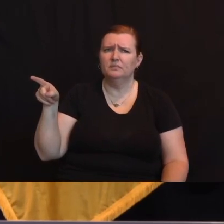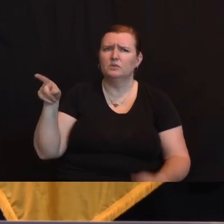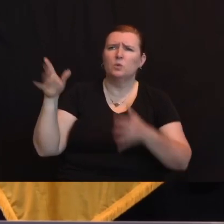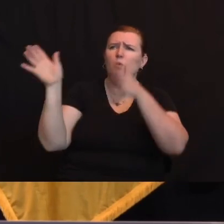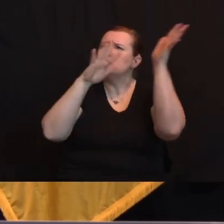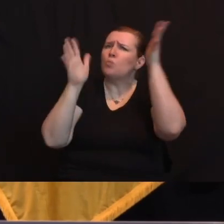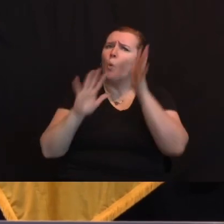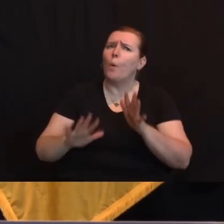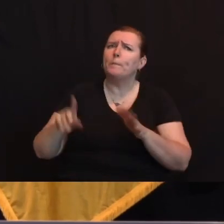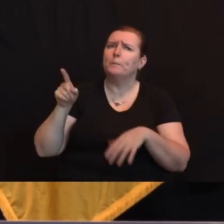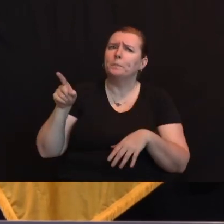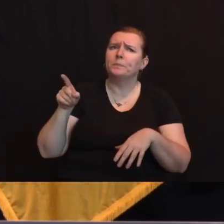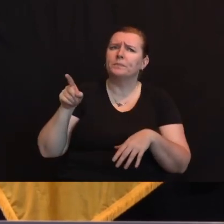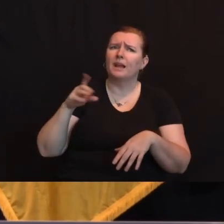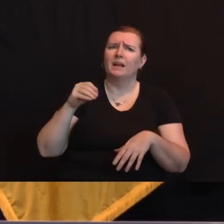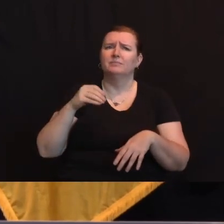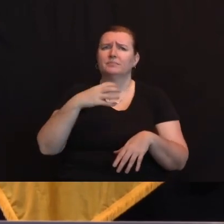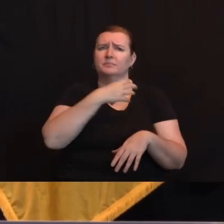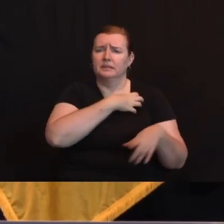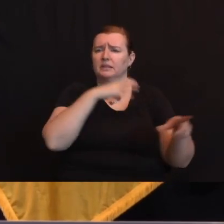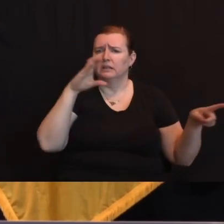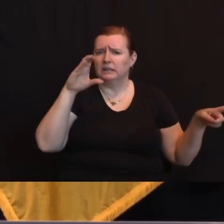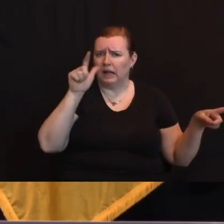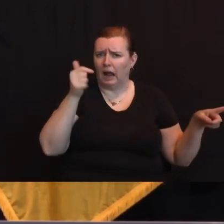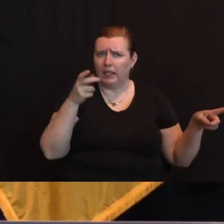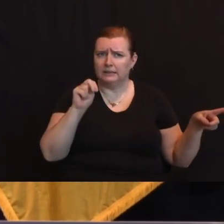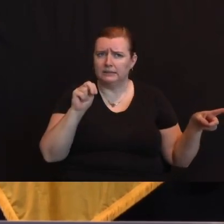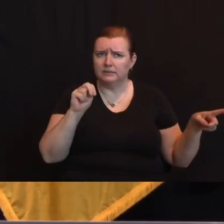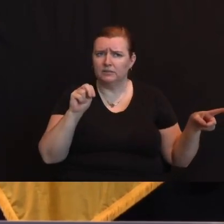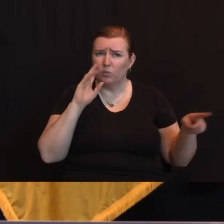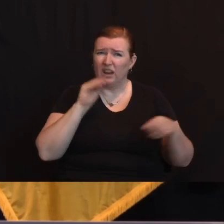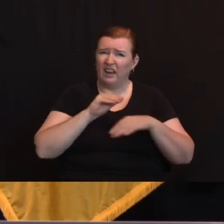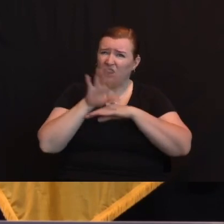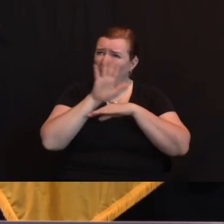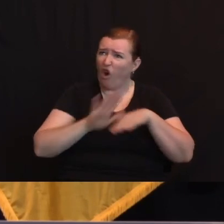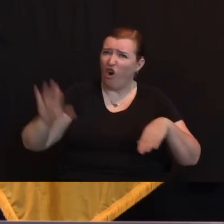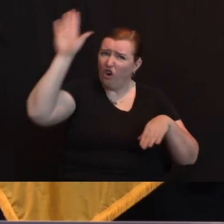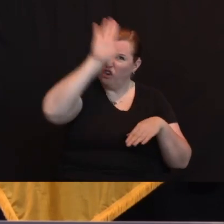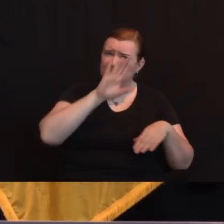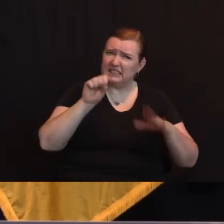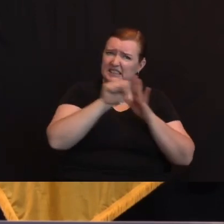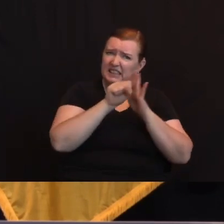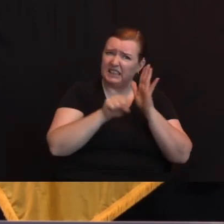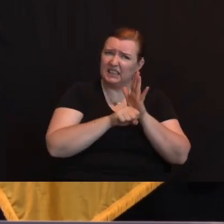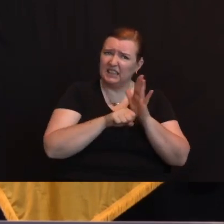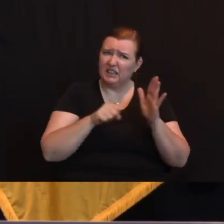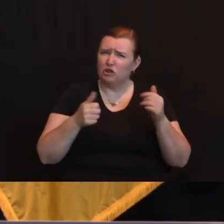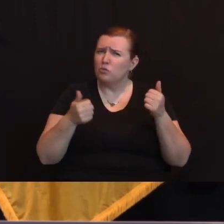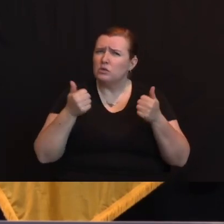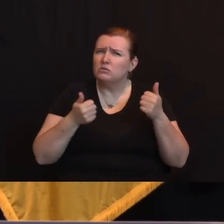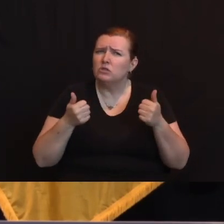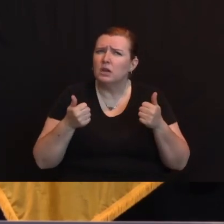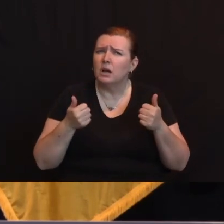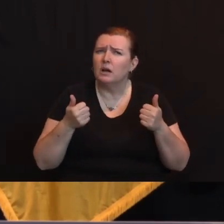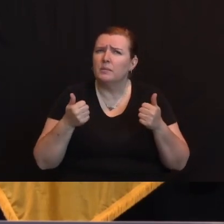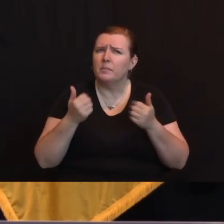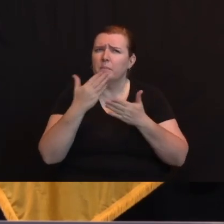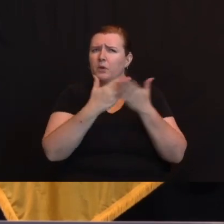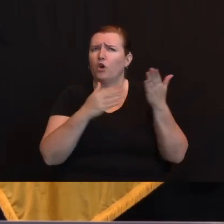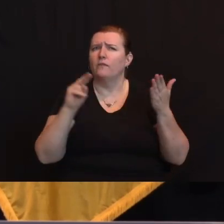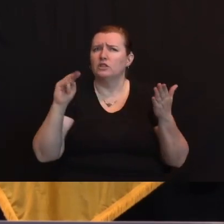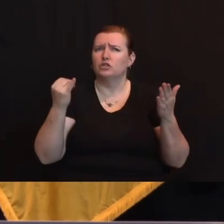you and Colonel Callahan said that it's a statewide event. Are there areas of the state that will be affected more or less than others? And Colonel, you had